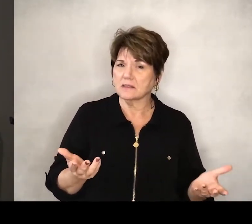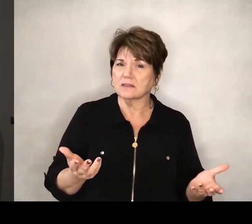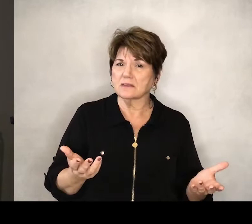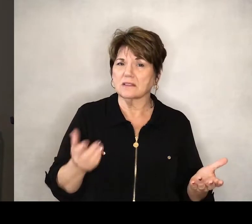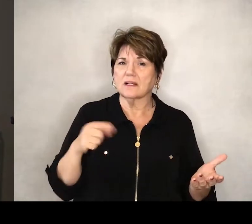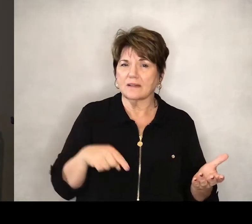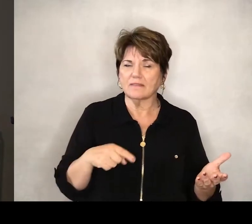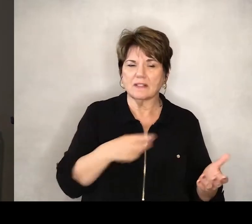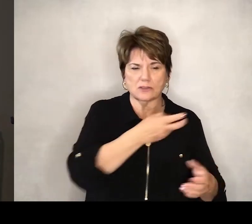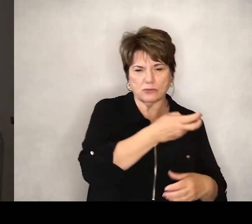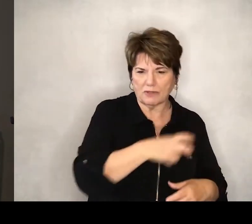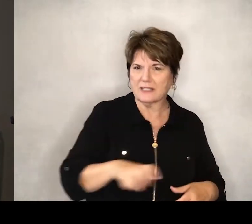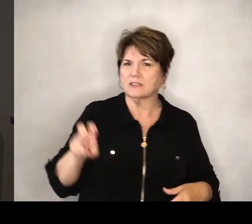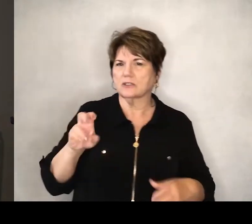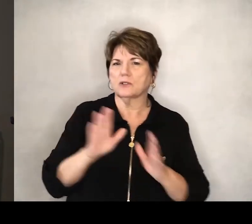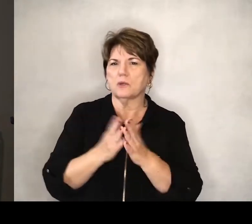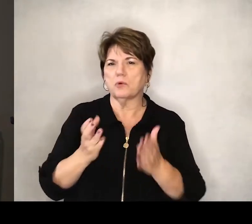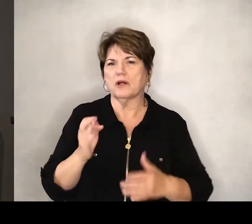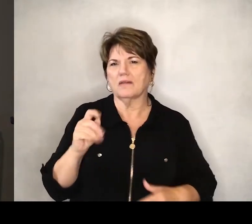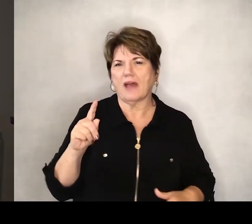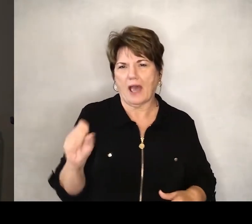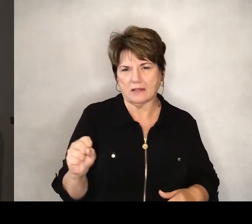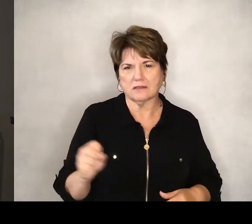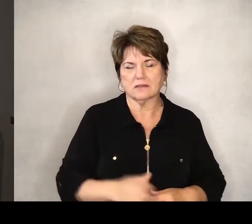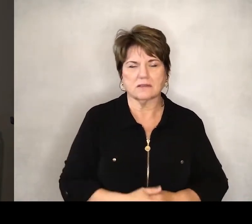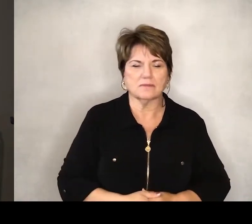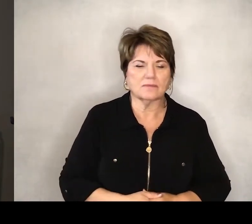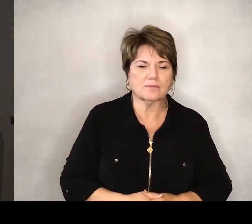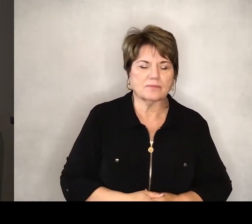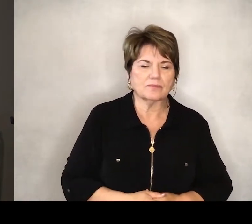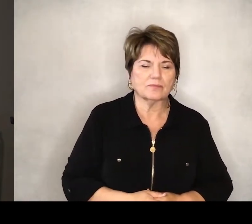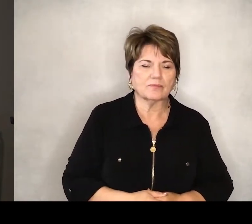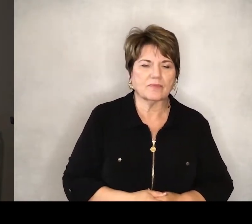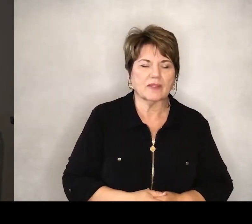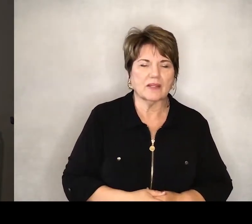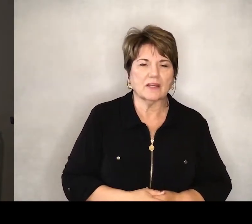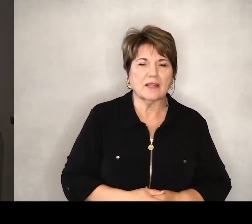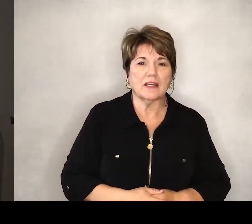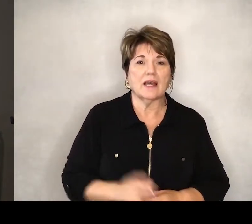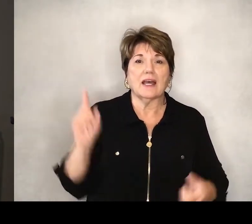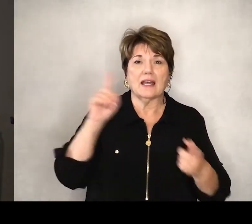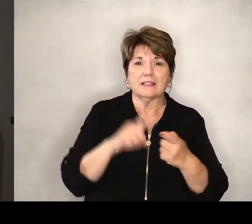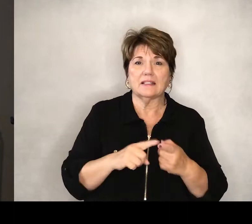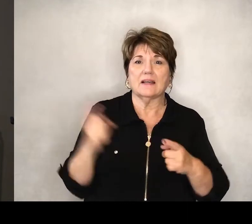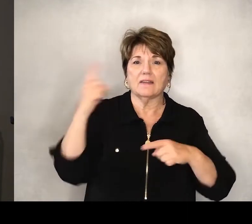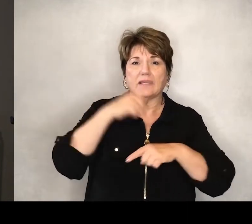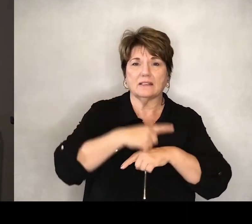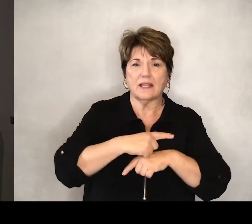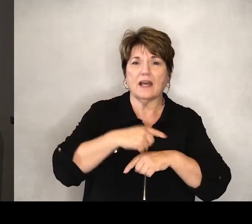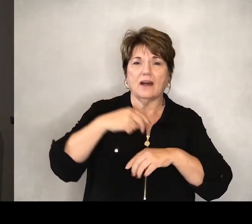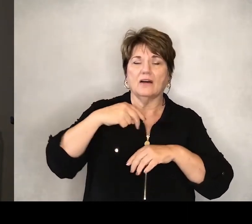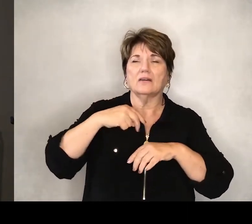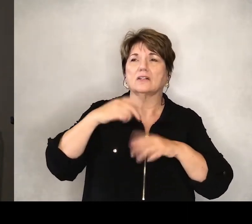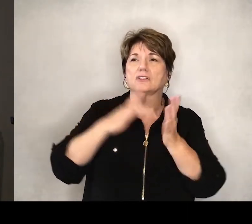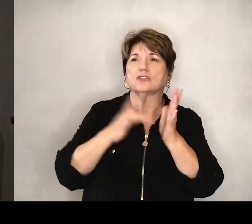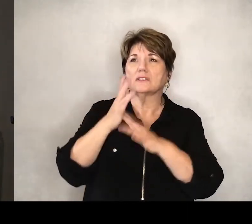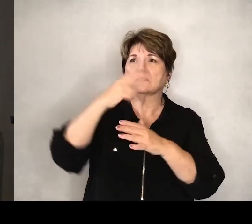this is the transition sort of the book of Acts here that happens. And then it says, until the day he was taken up to